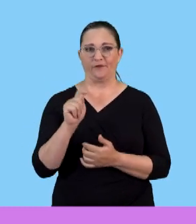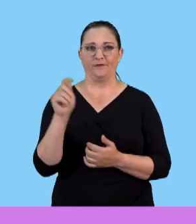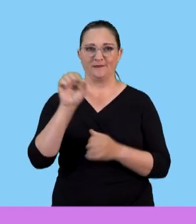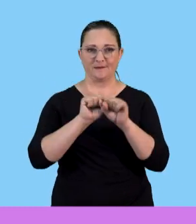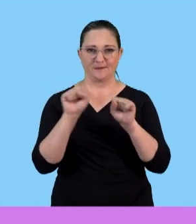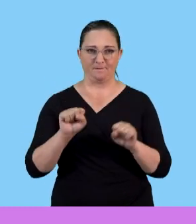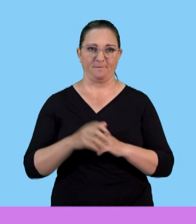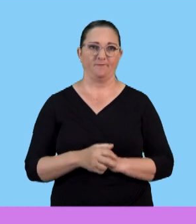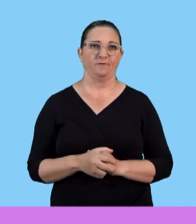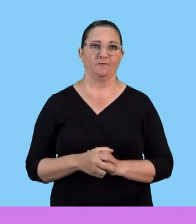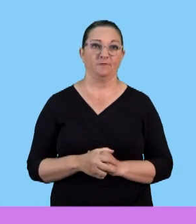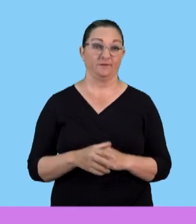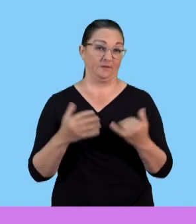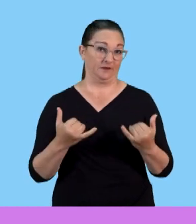systems.